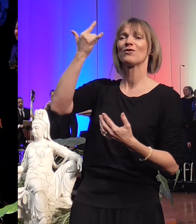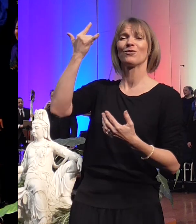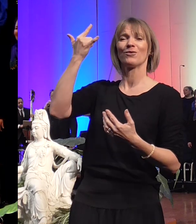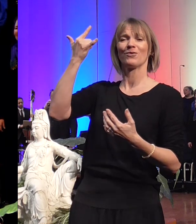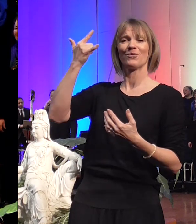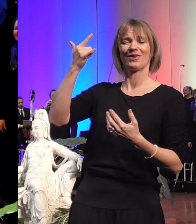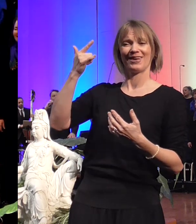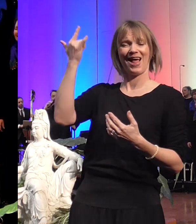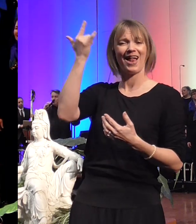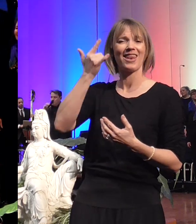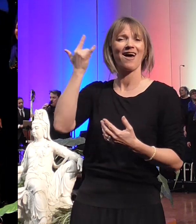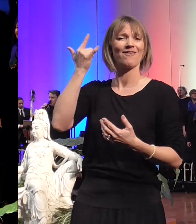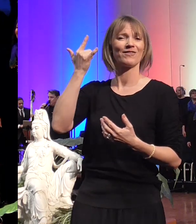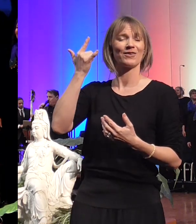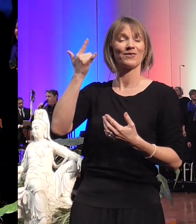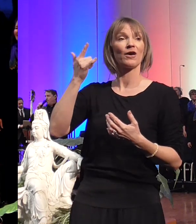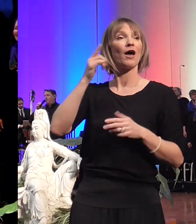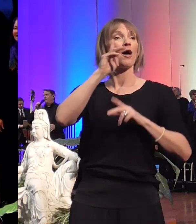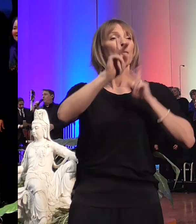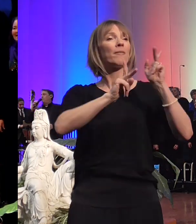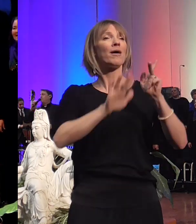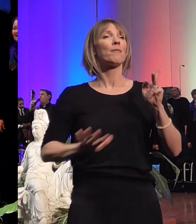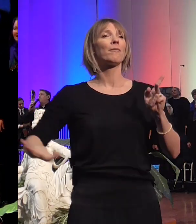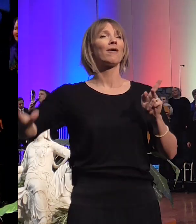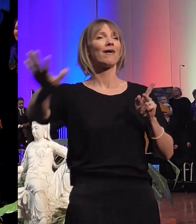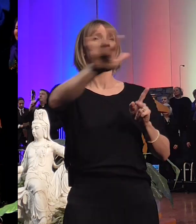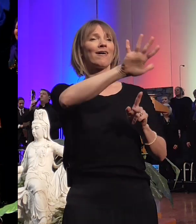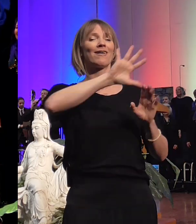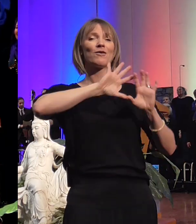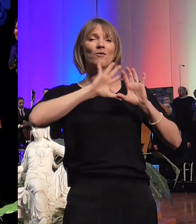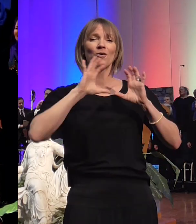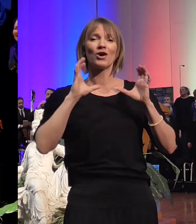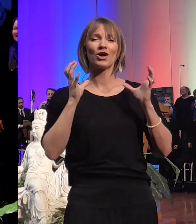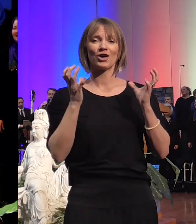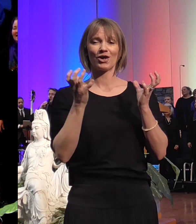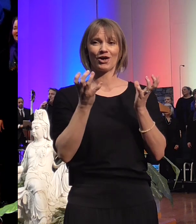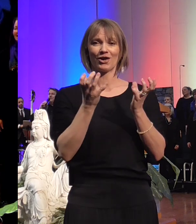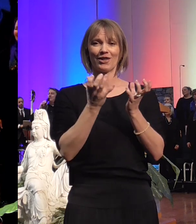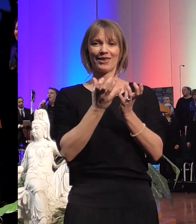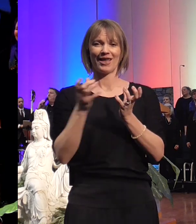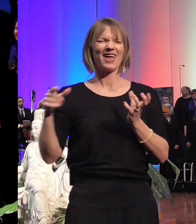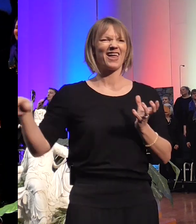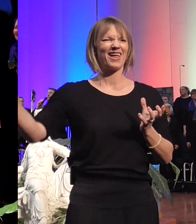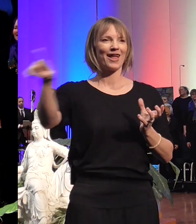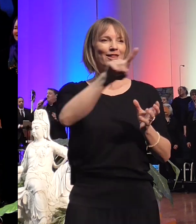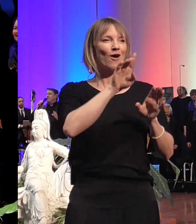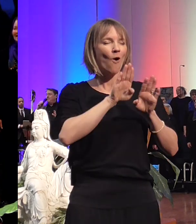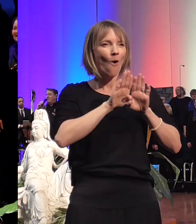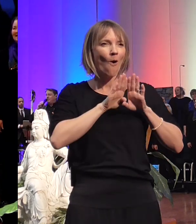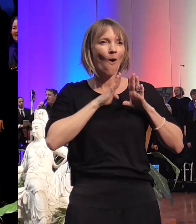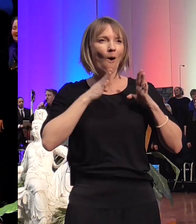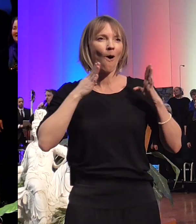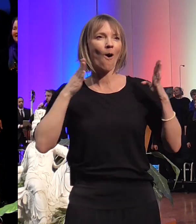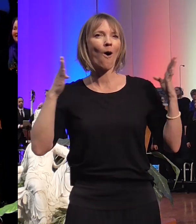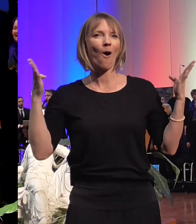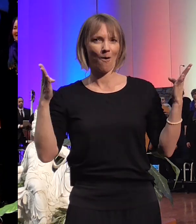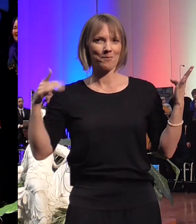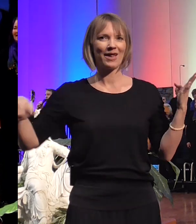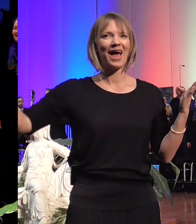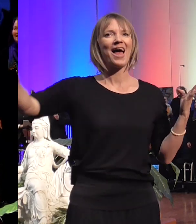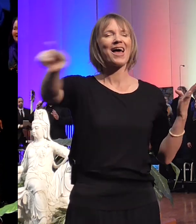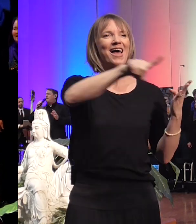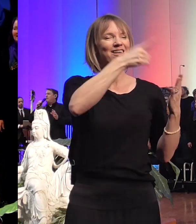love you. People all over the world, they're opening up, they're coming